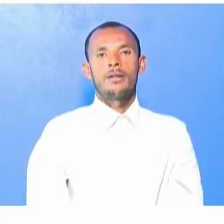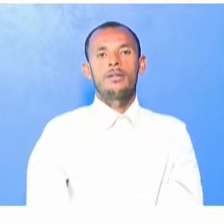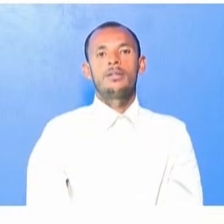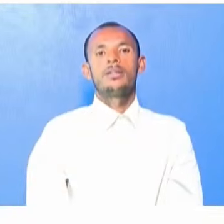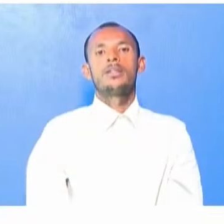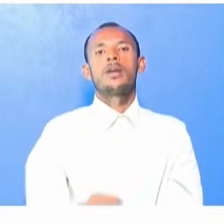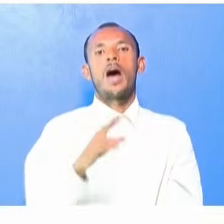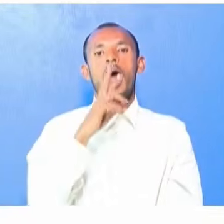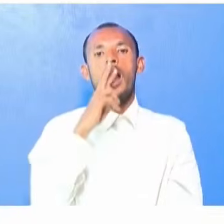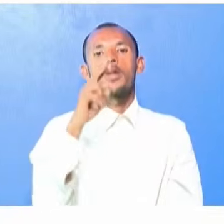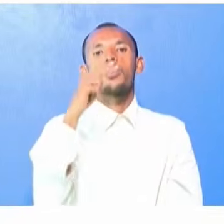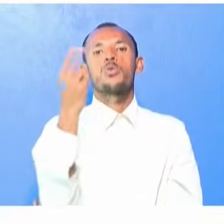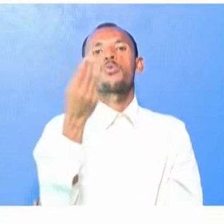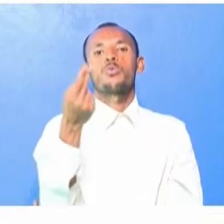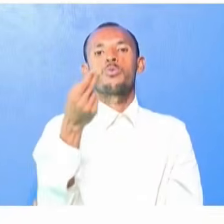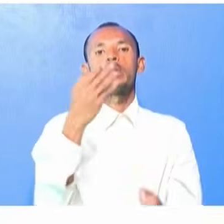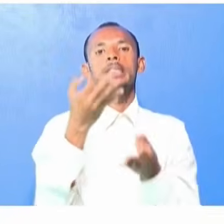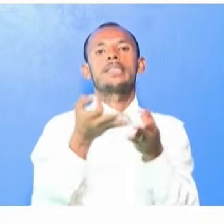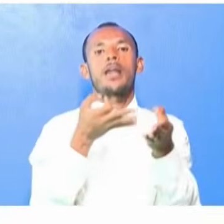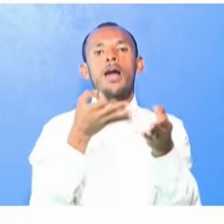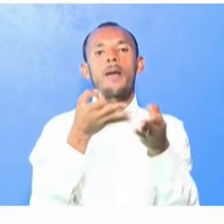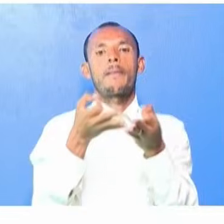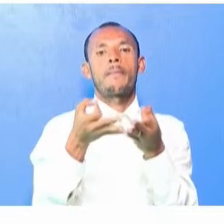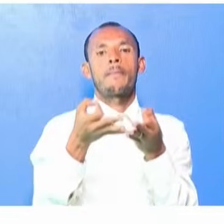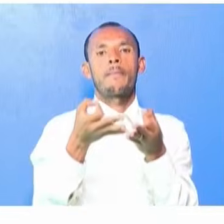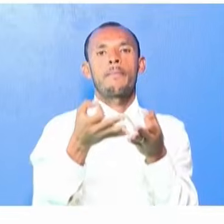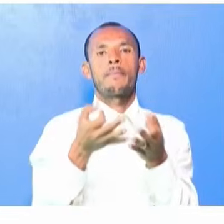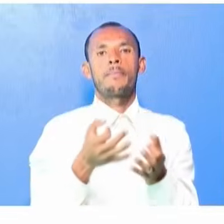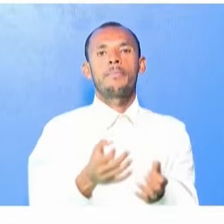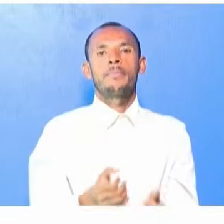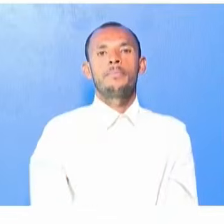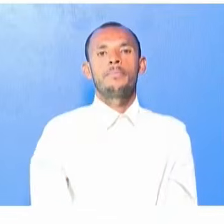Numbers are used to describe